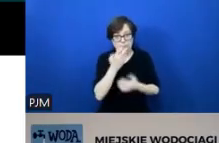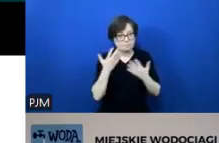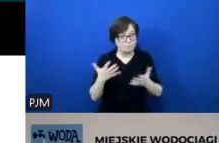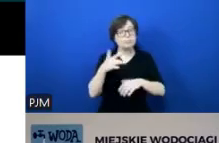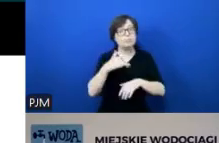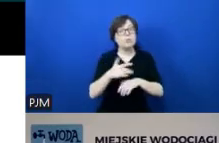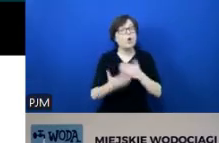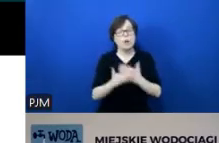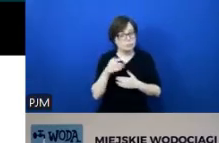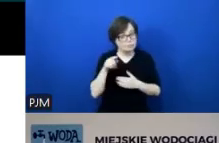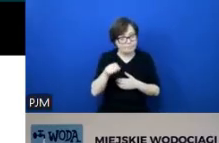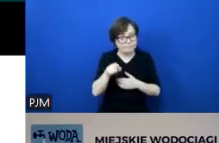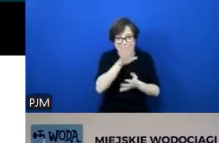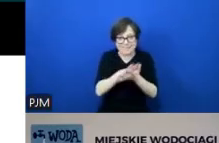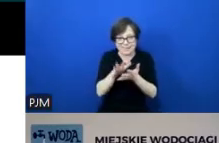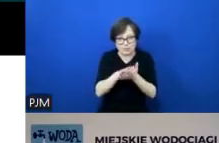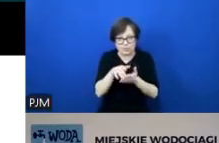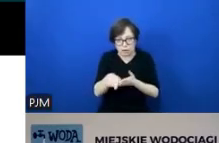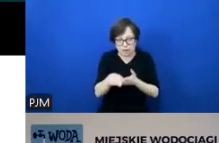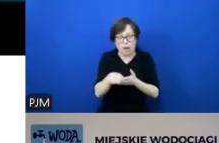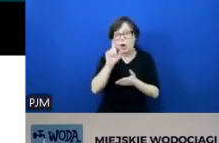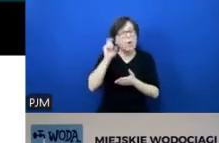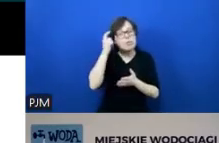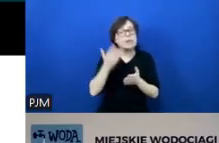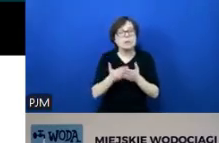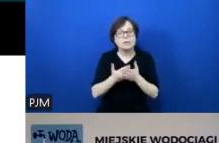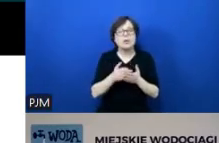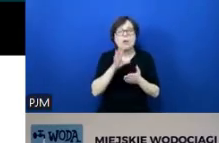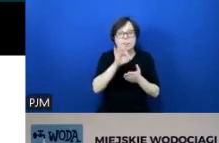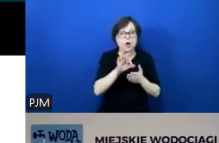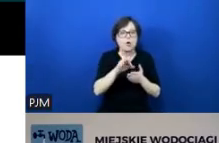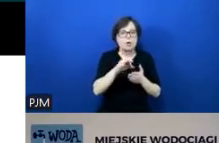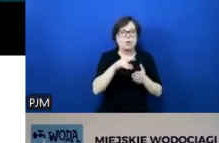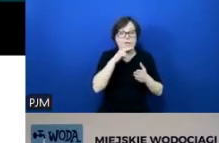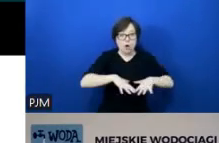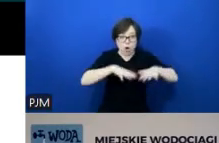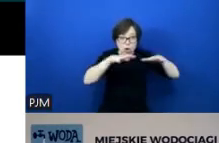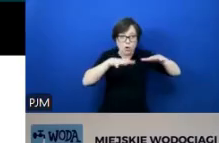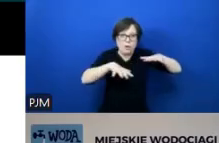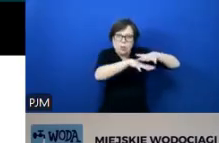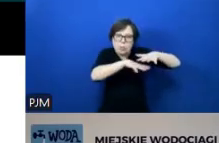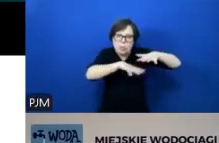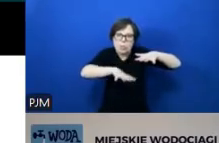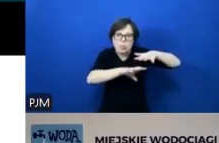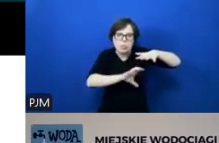this sounds dangerous, but interestingly, from our research, we see that this is mostly related with